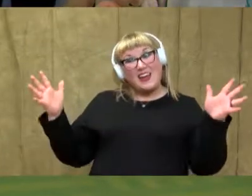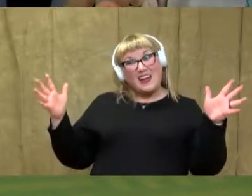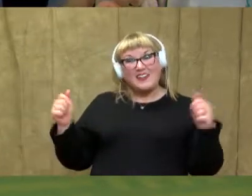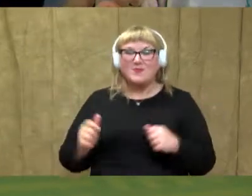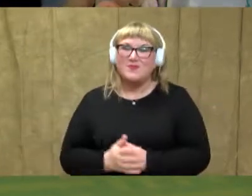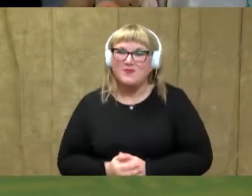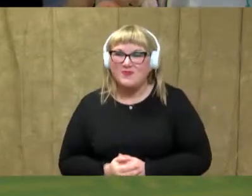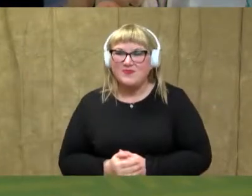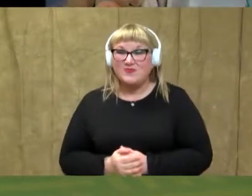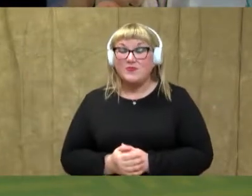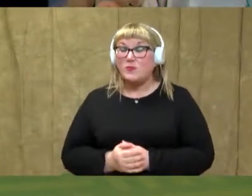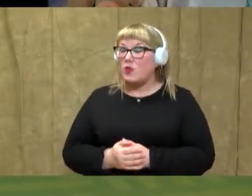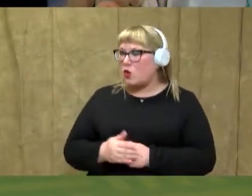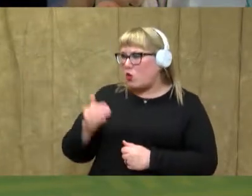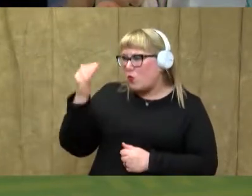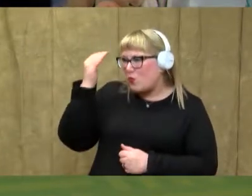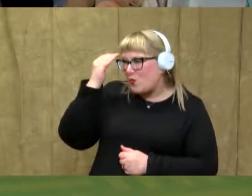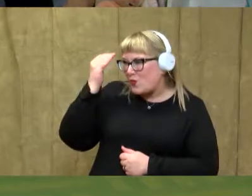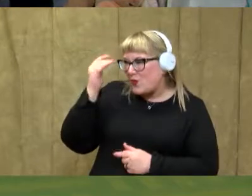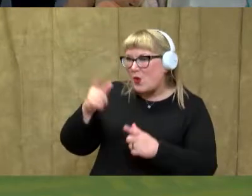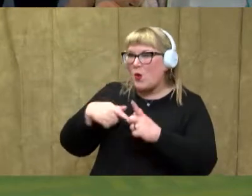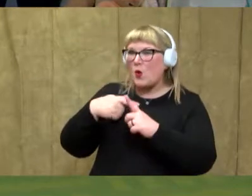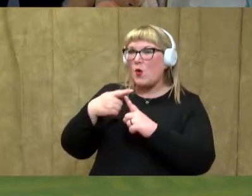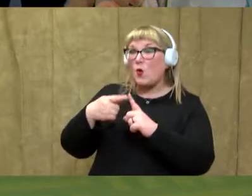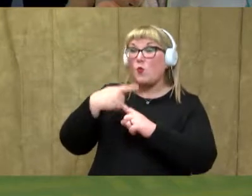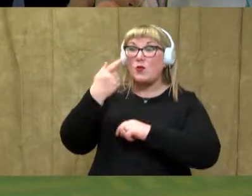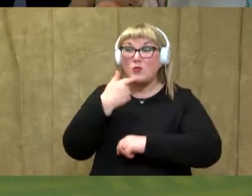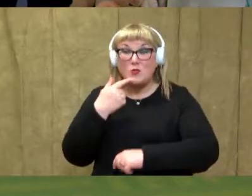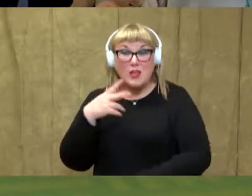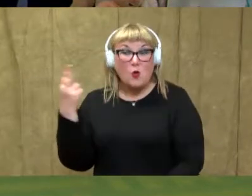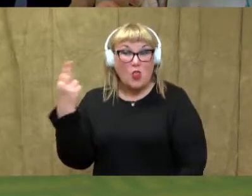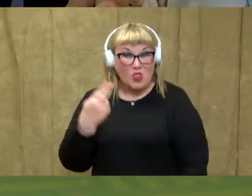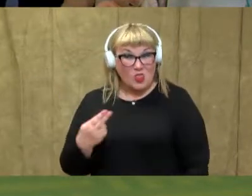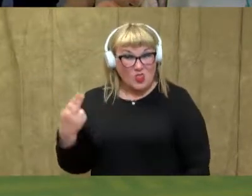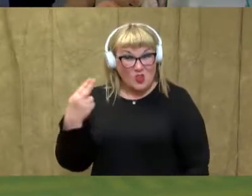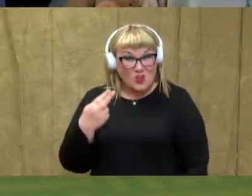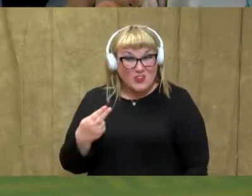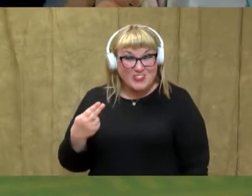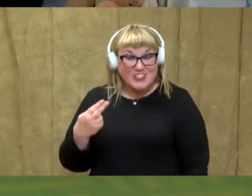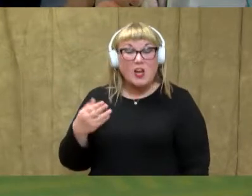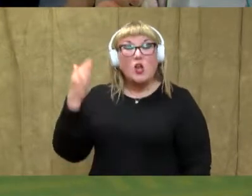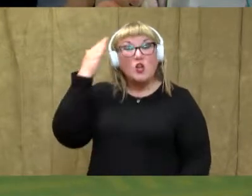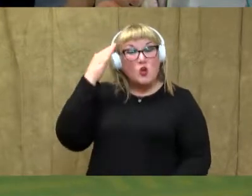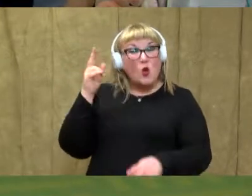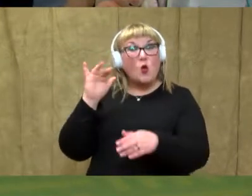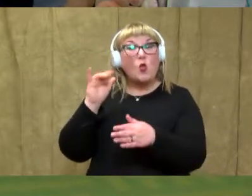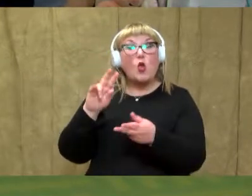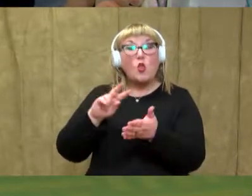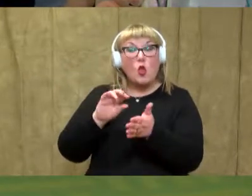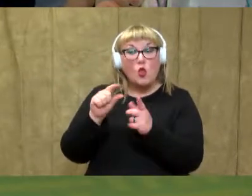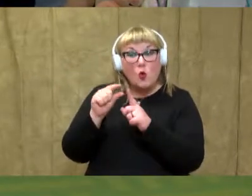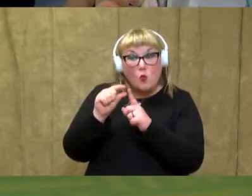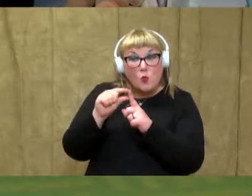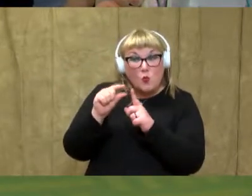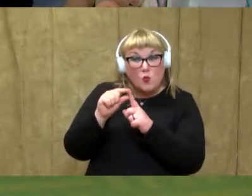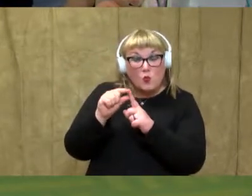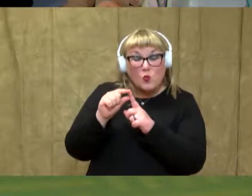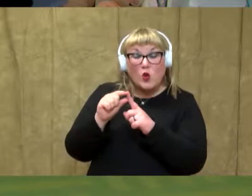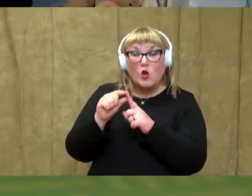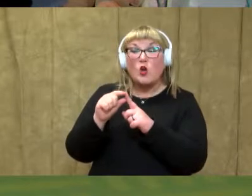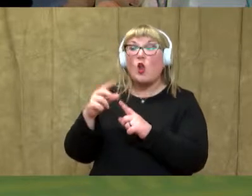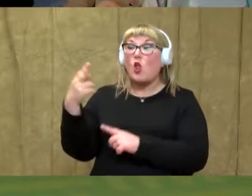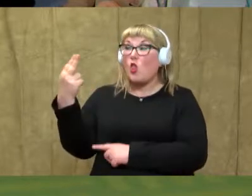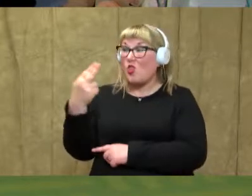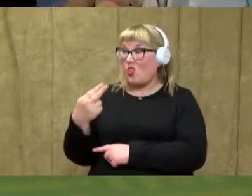All right. Did you know on here when you said it was Thursday, did you know that the word Thursday starts with the th